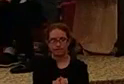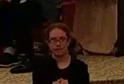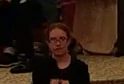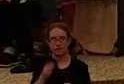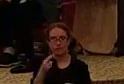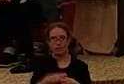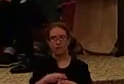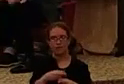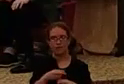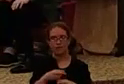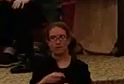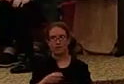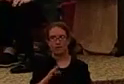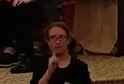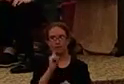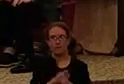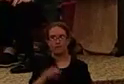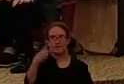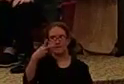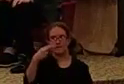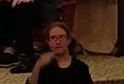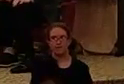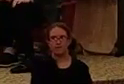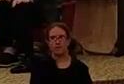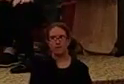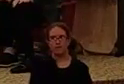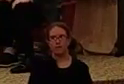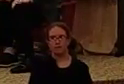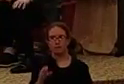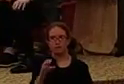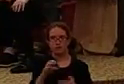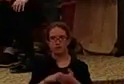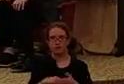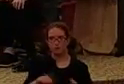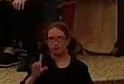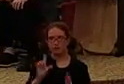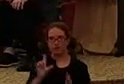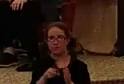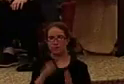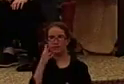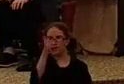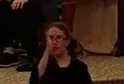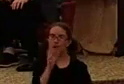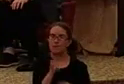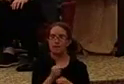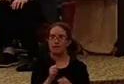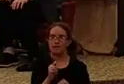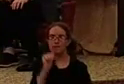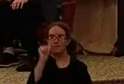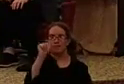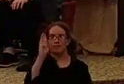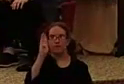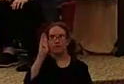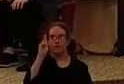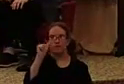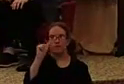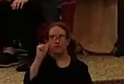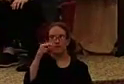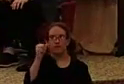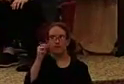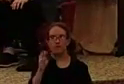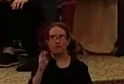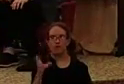the covenant of cutting. Oh, but a few chapters later, we see God making another covenant with Abraham. I want all